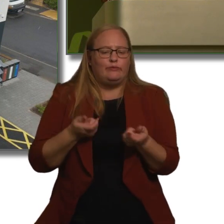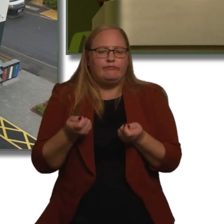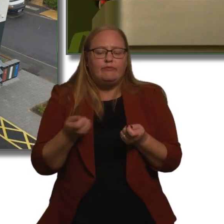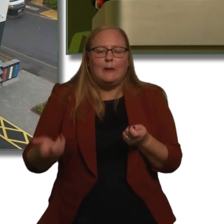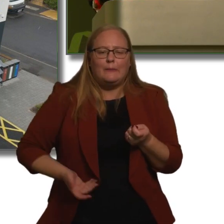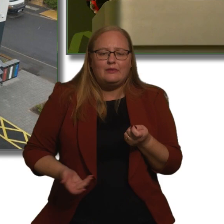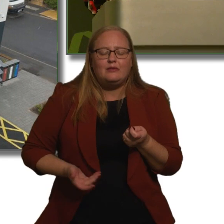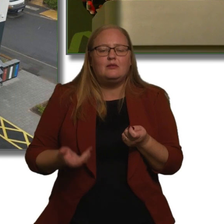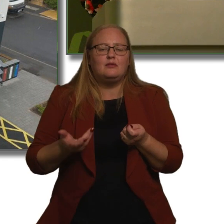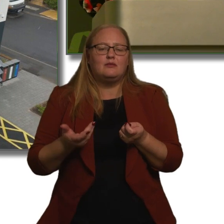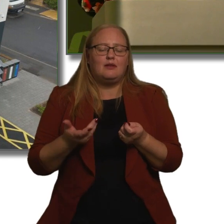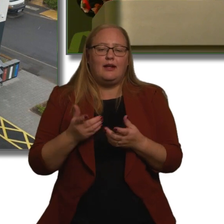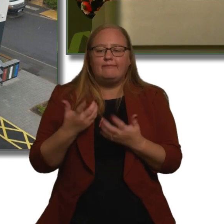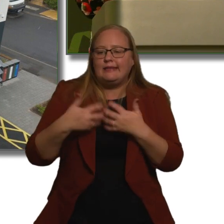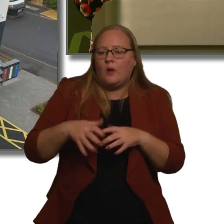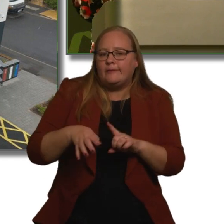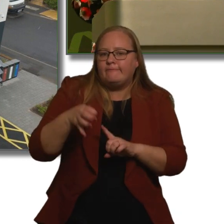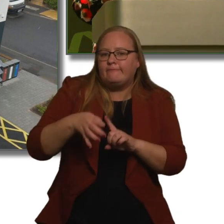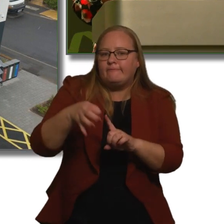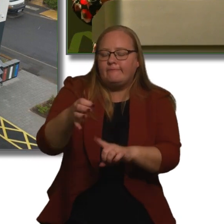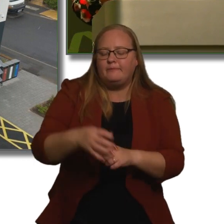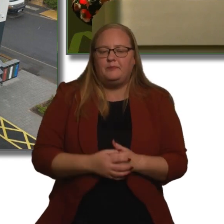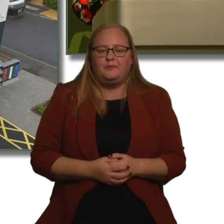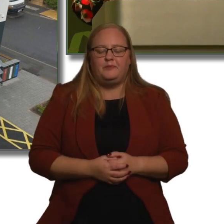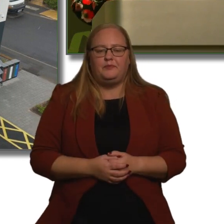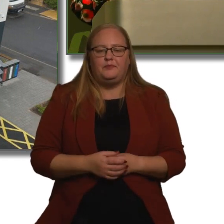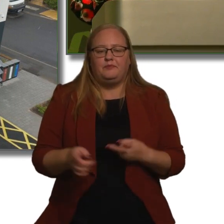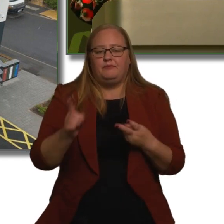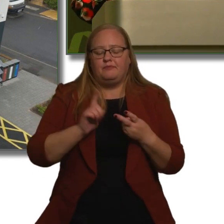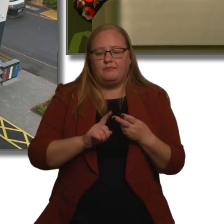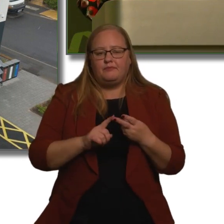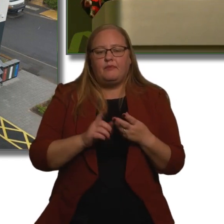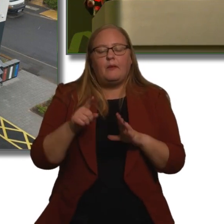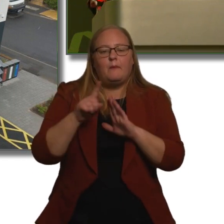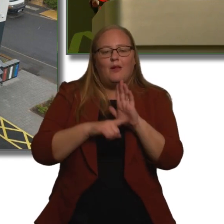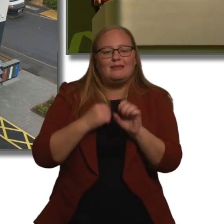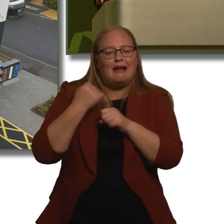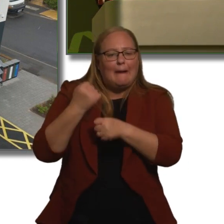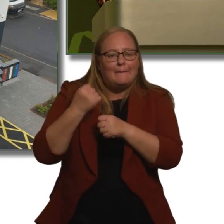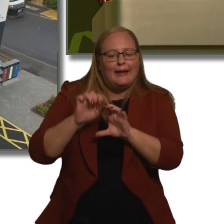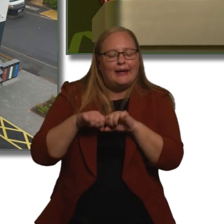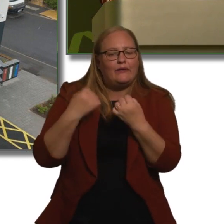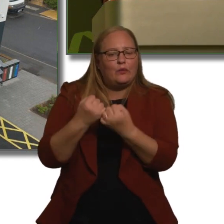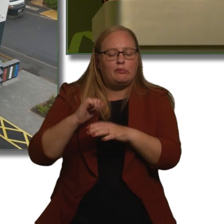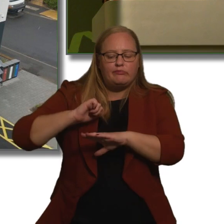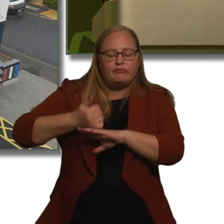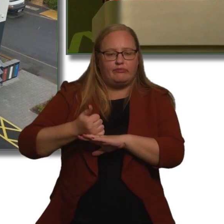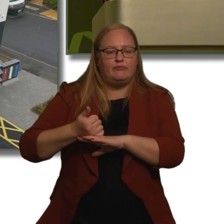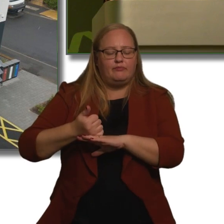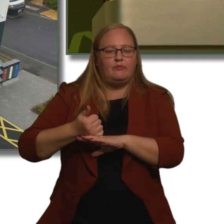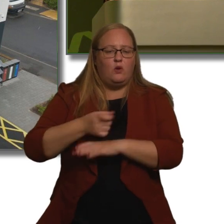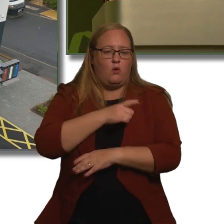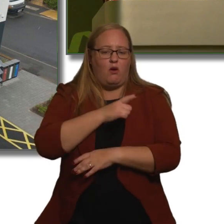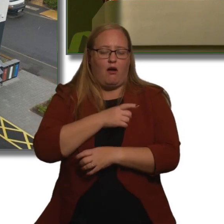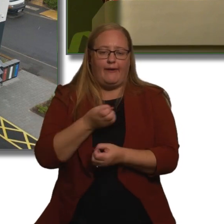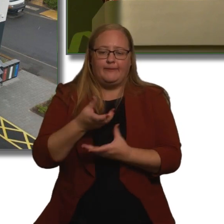technological developments. Second, we'll be establishing a policies and campaigns group to guide us through